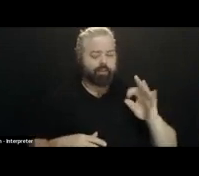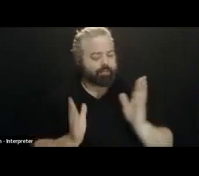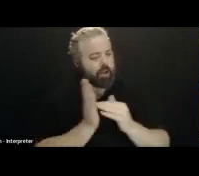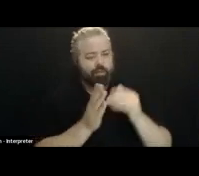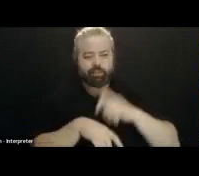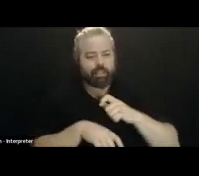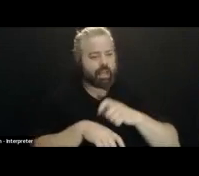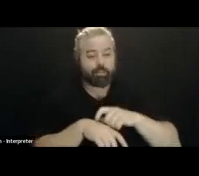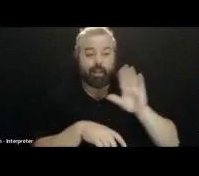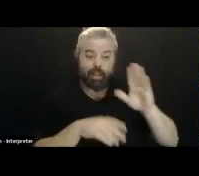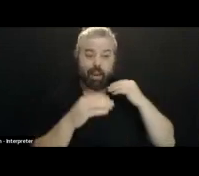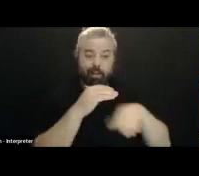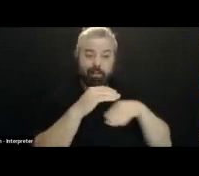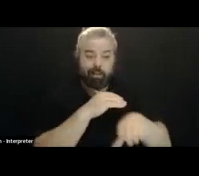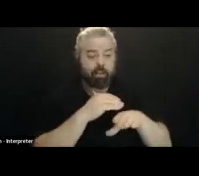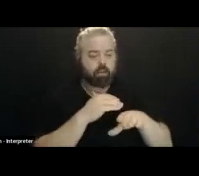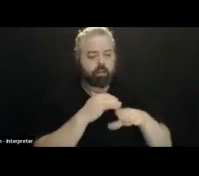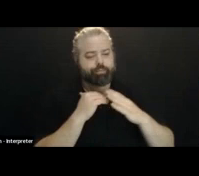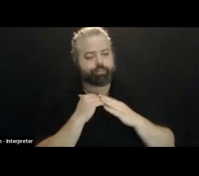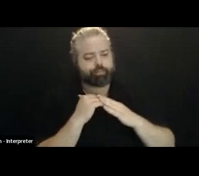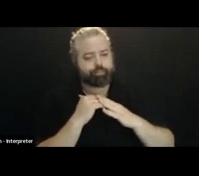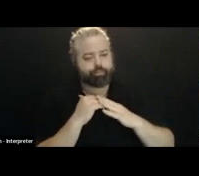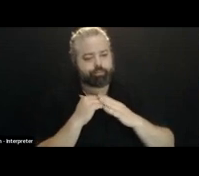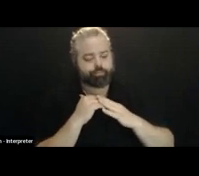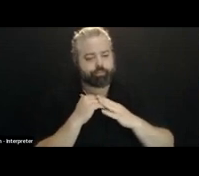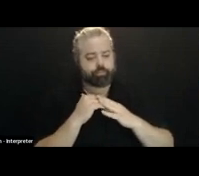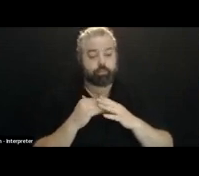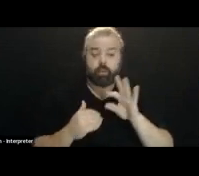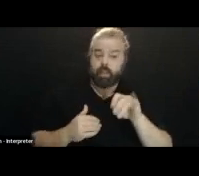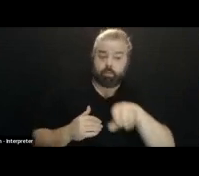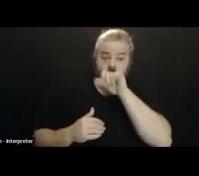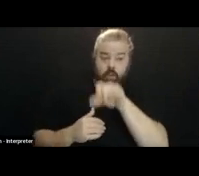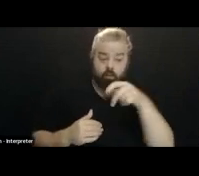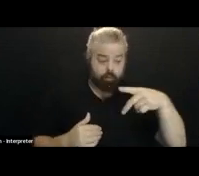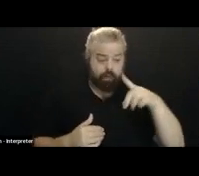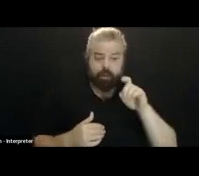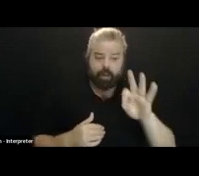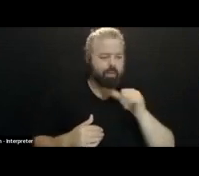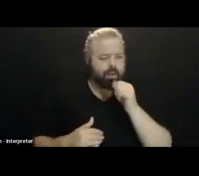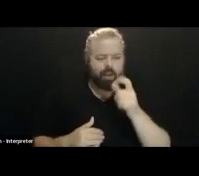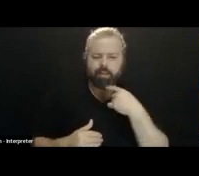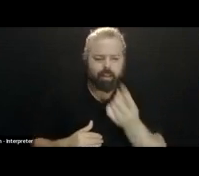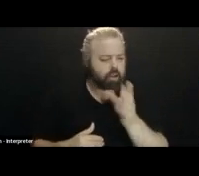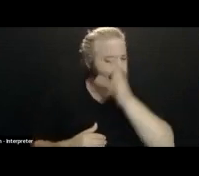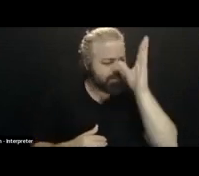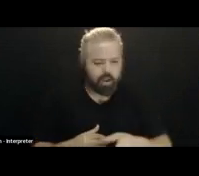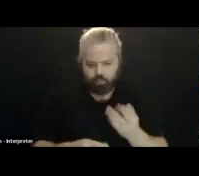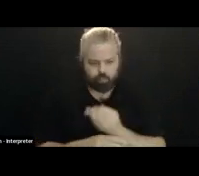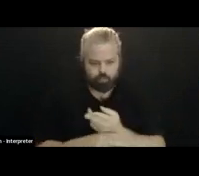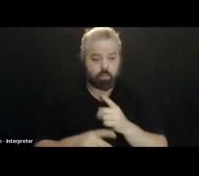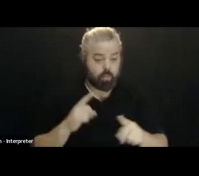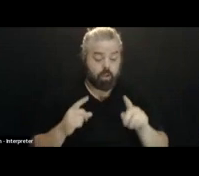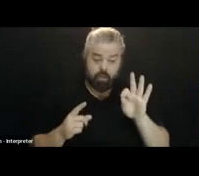out there. But if you love a PDF, and I'm not saying, never use it, but if you love it, then there are ways